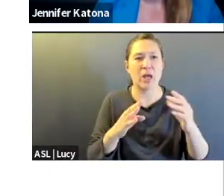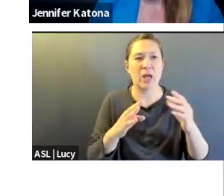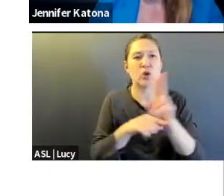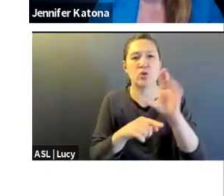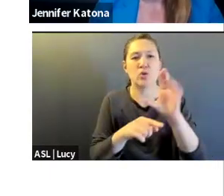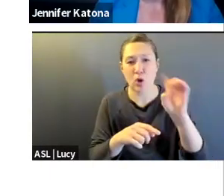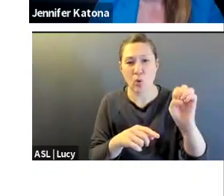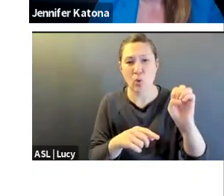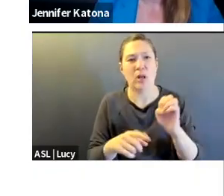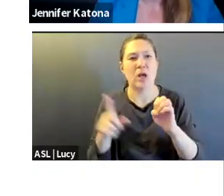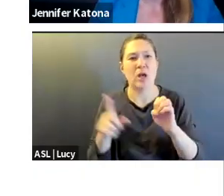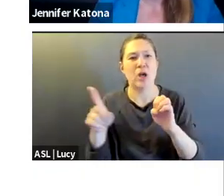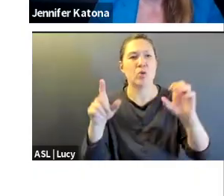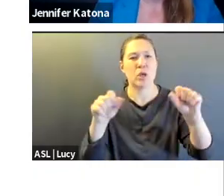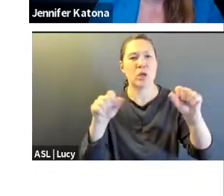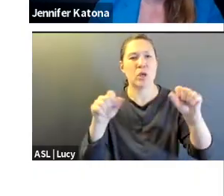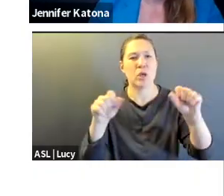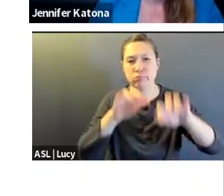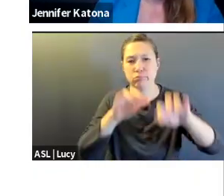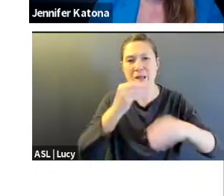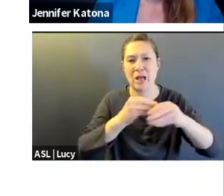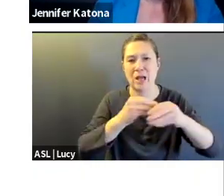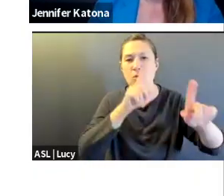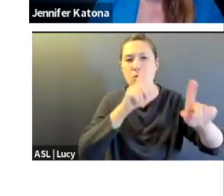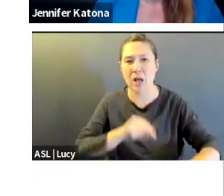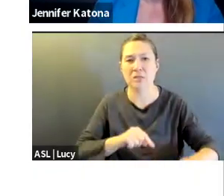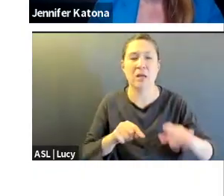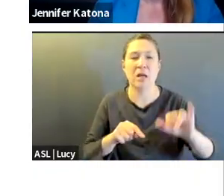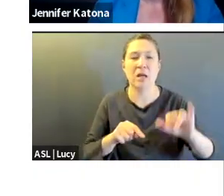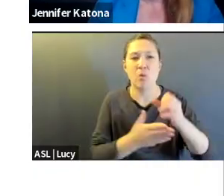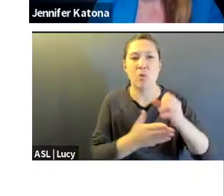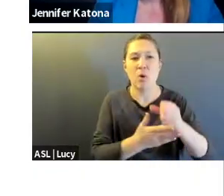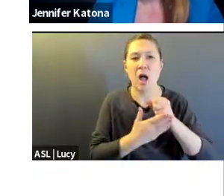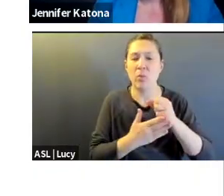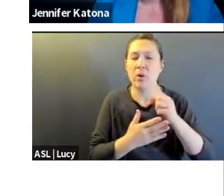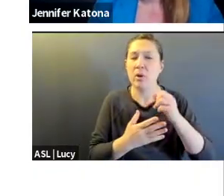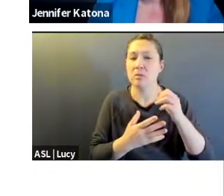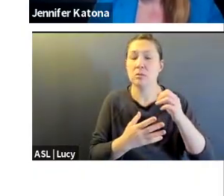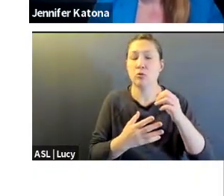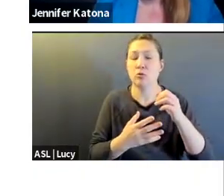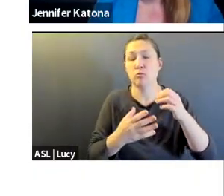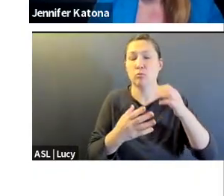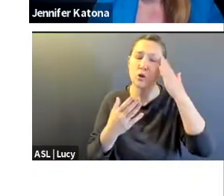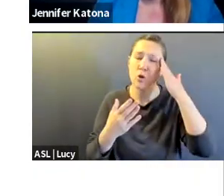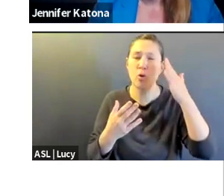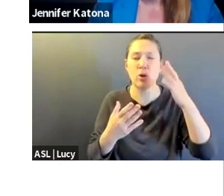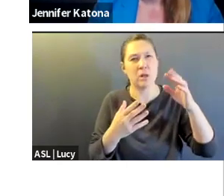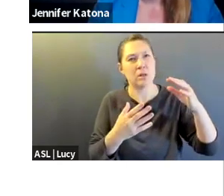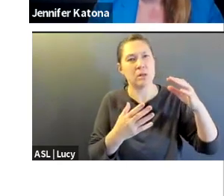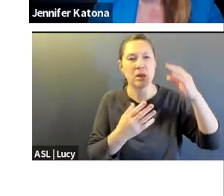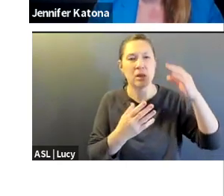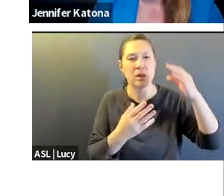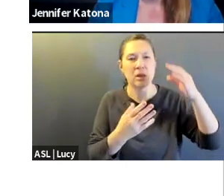These are helpful for us to acknowledge what we already plan to cover, what else can we weave into the question and answer period, and what might